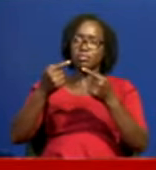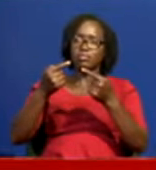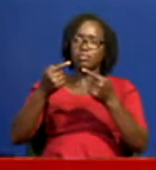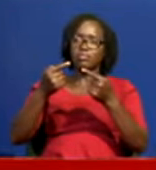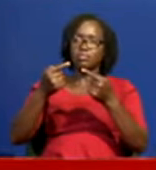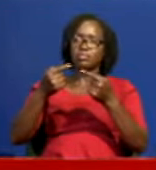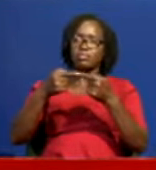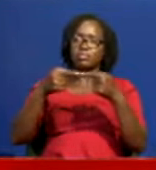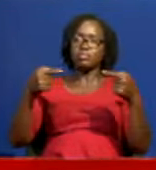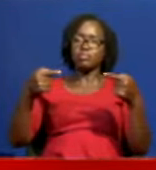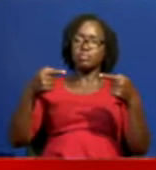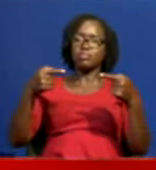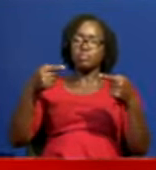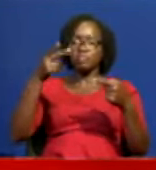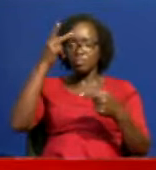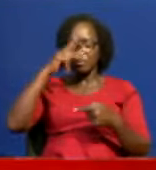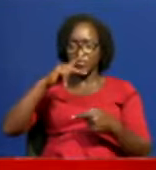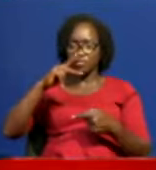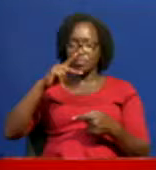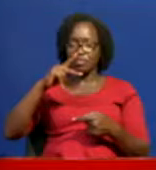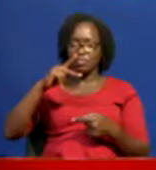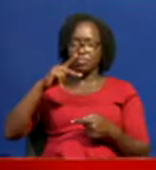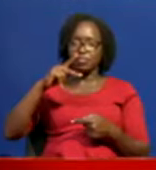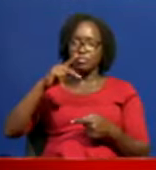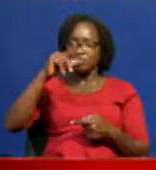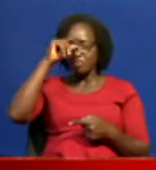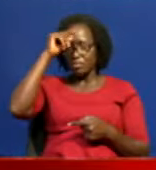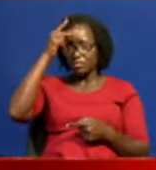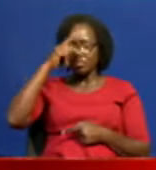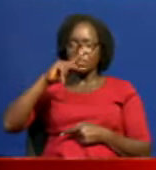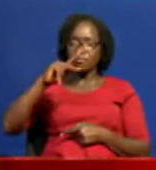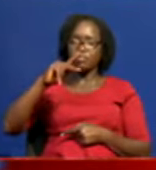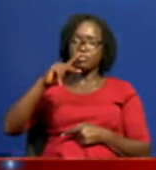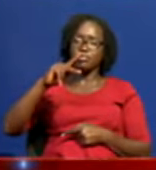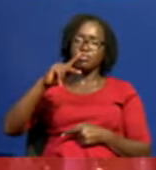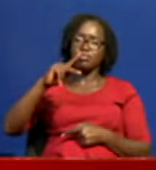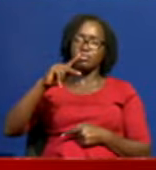that opposing policy, government policy for that matter,